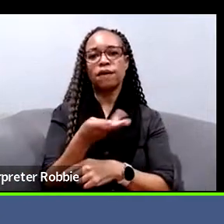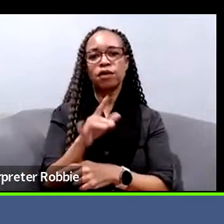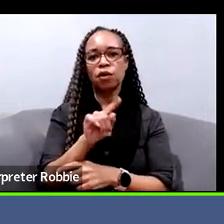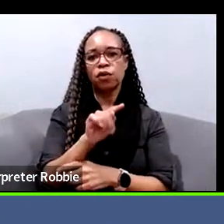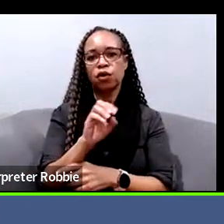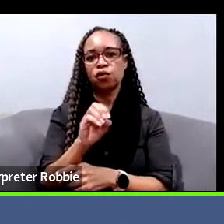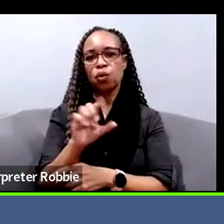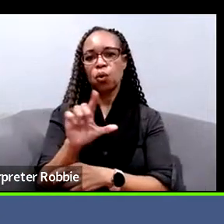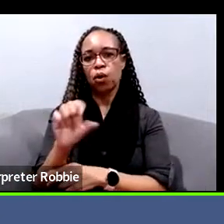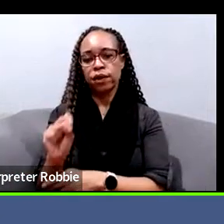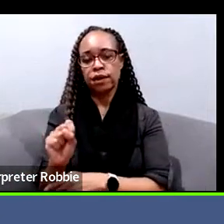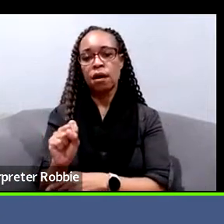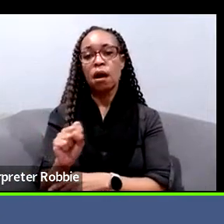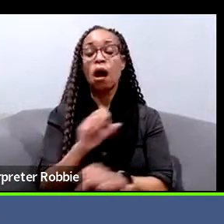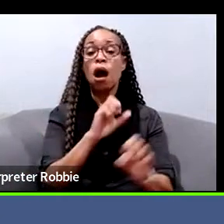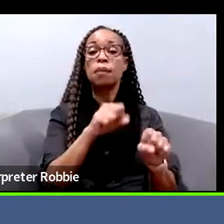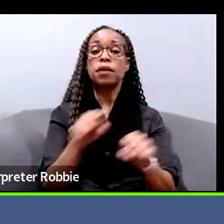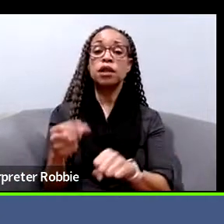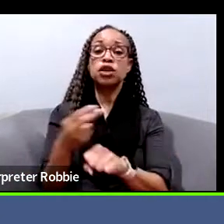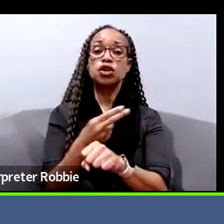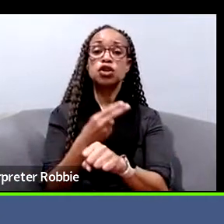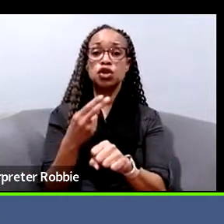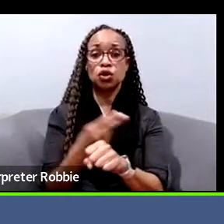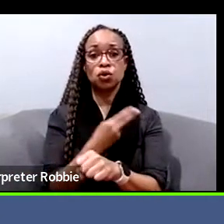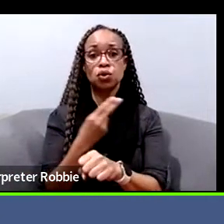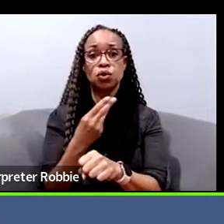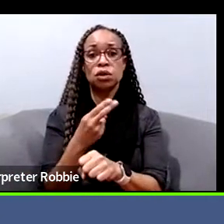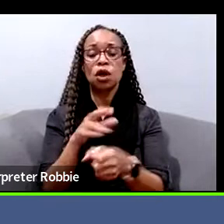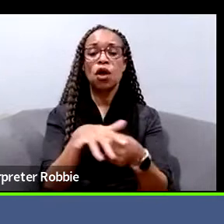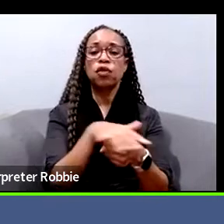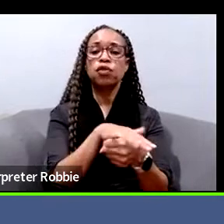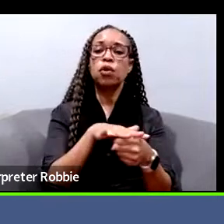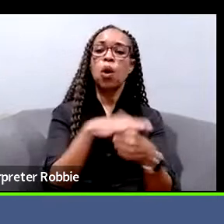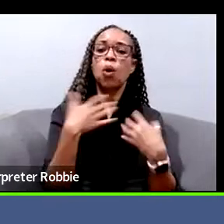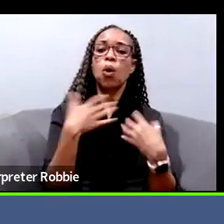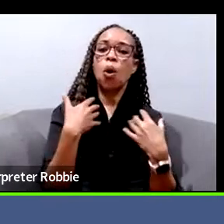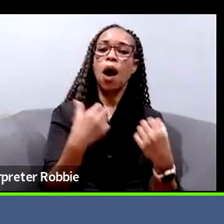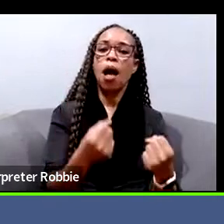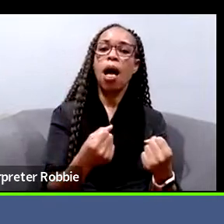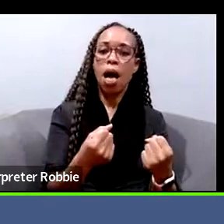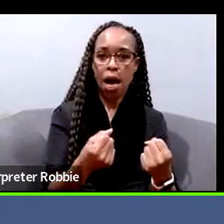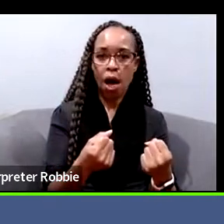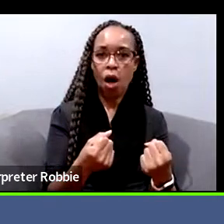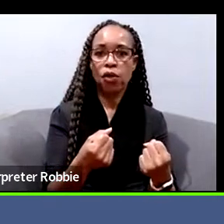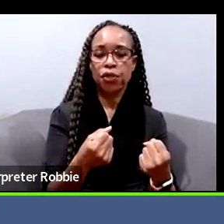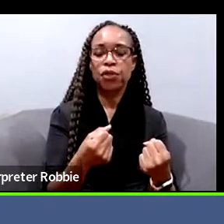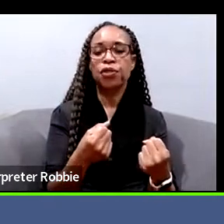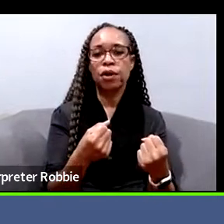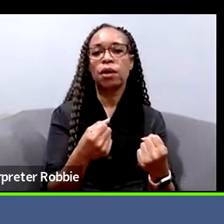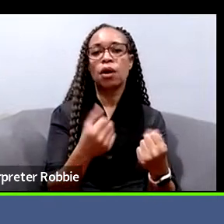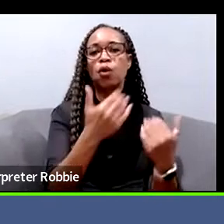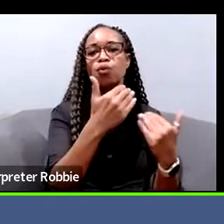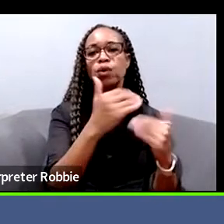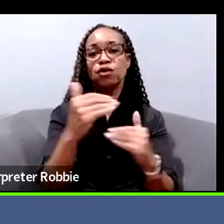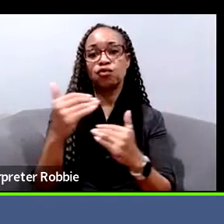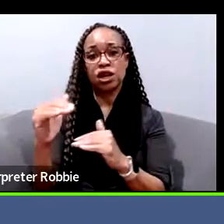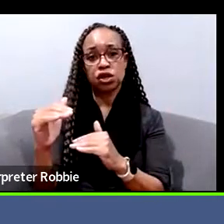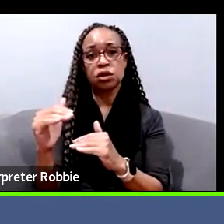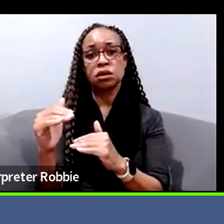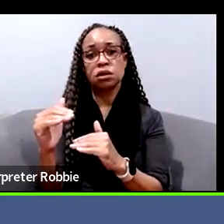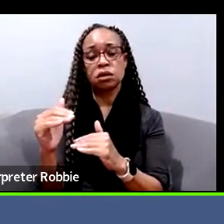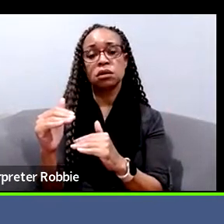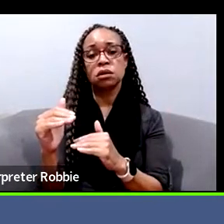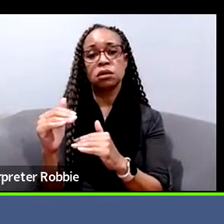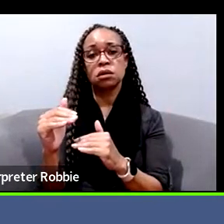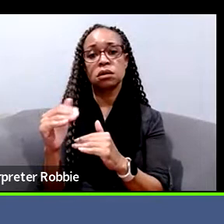to use some of the sort of local health restrictions, or even statewide health restrictions, is